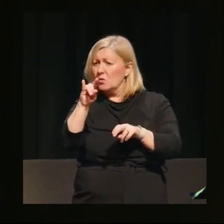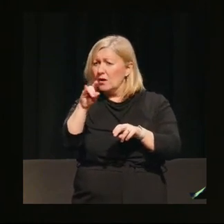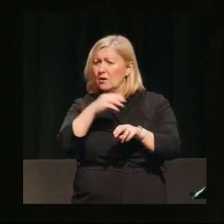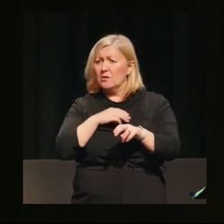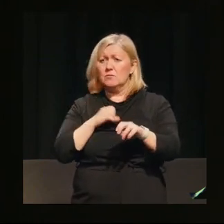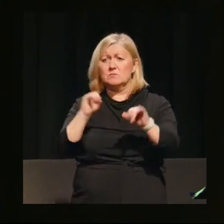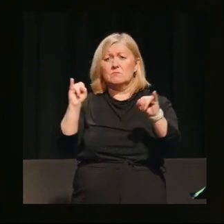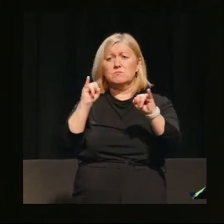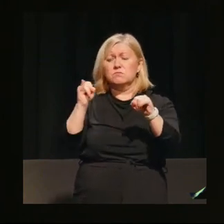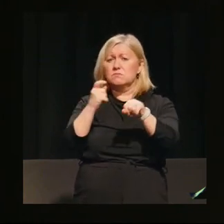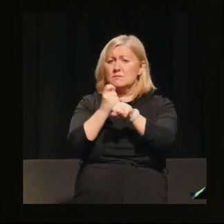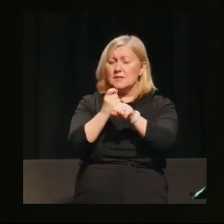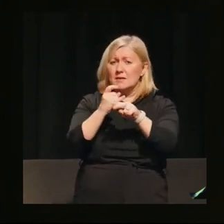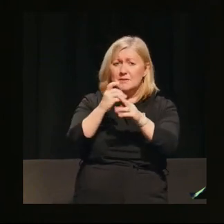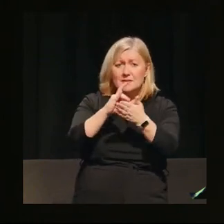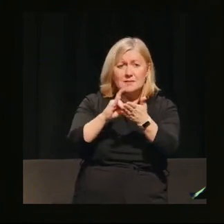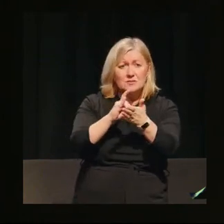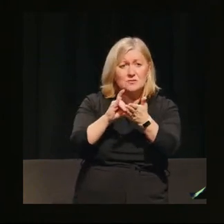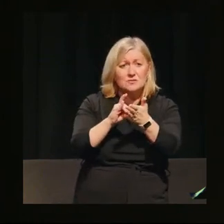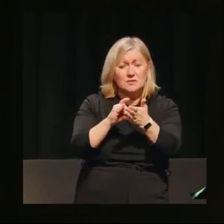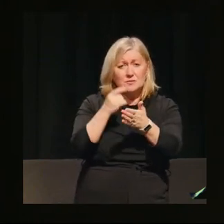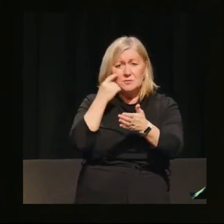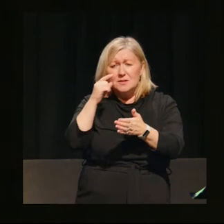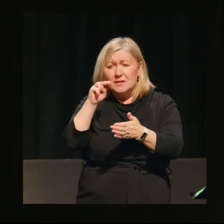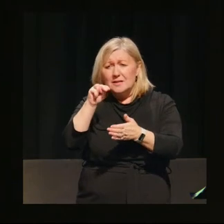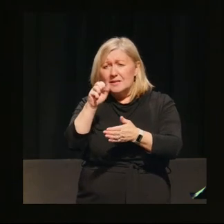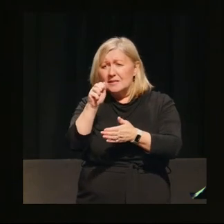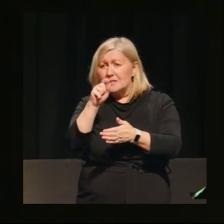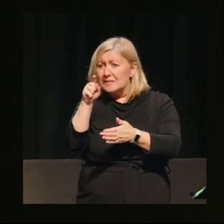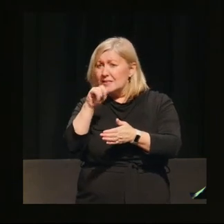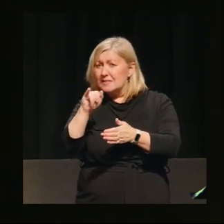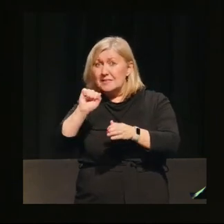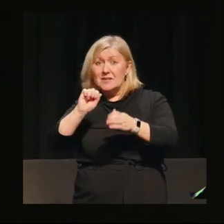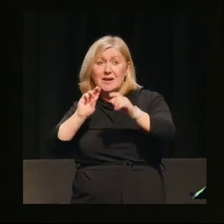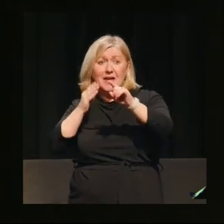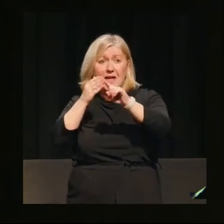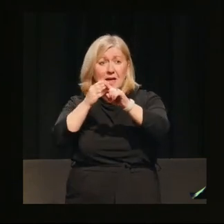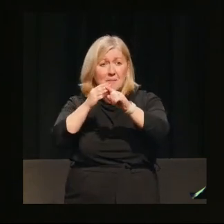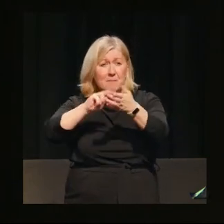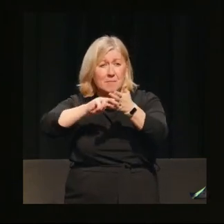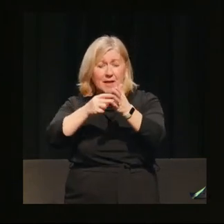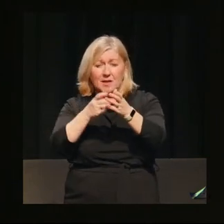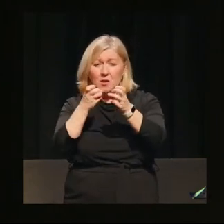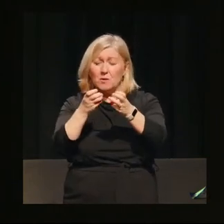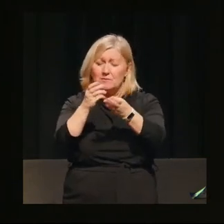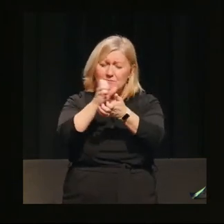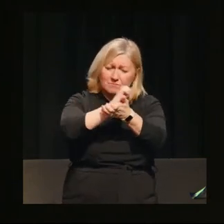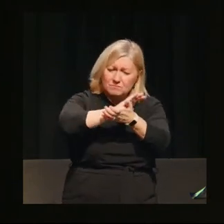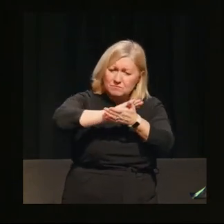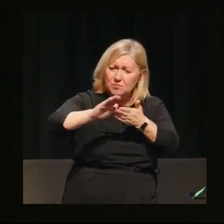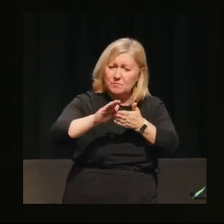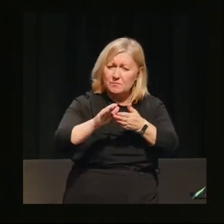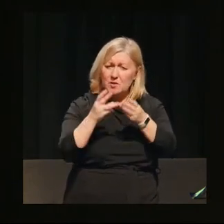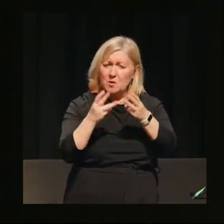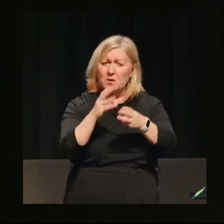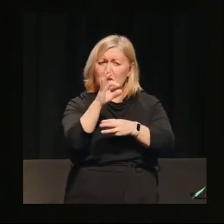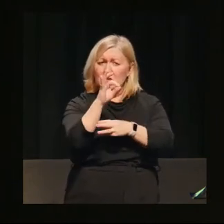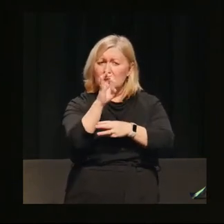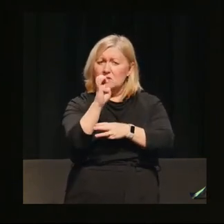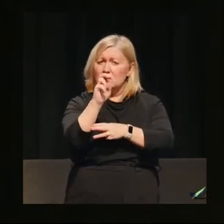extinguish an entire people. That was their design, genocide until nobody was